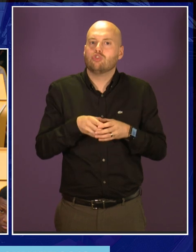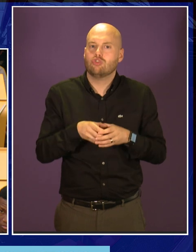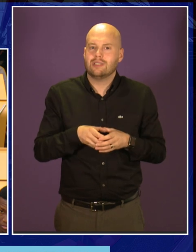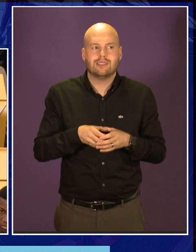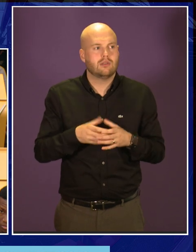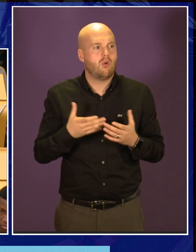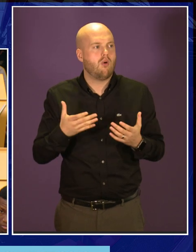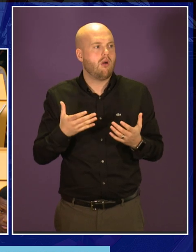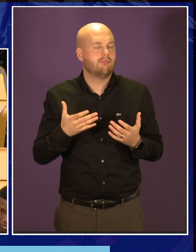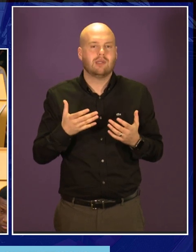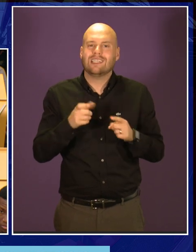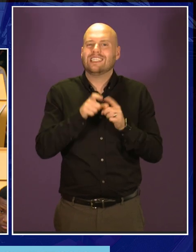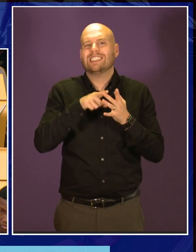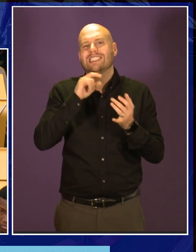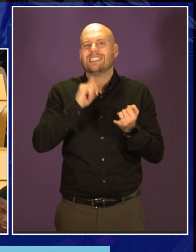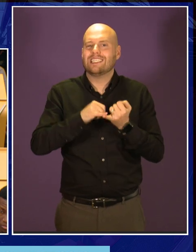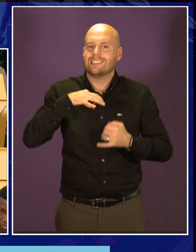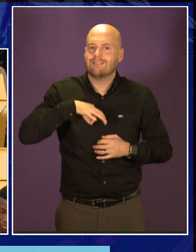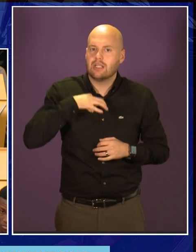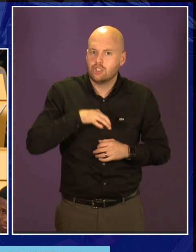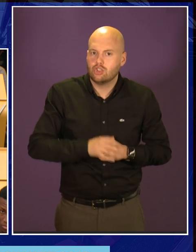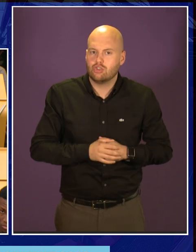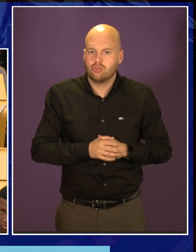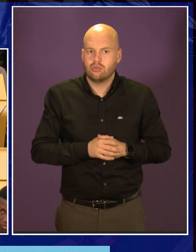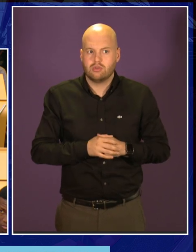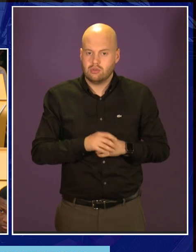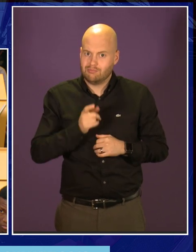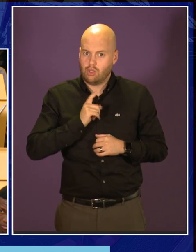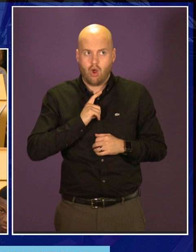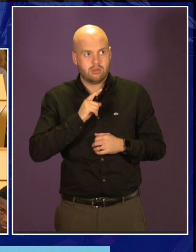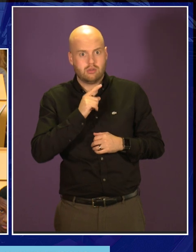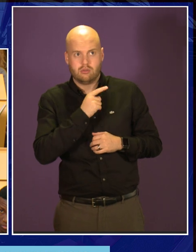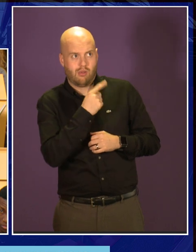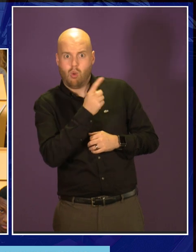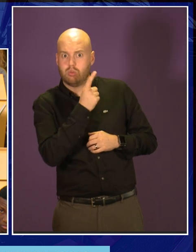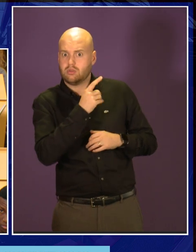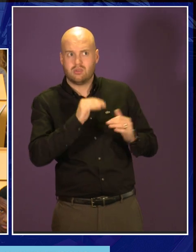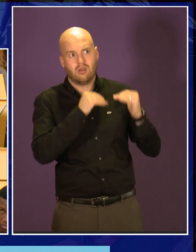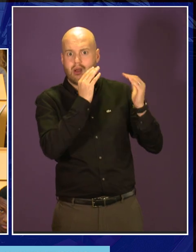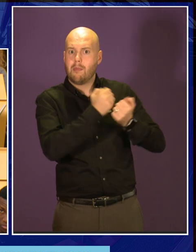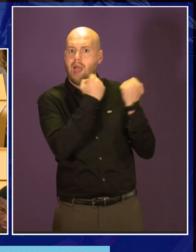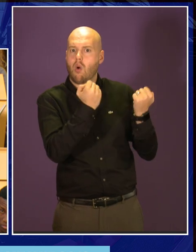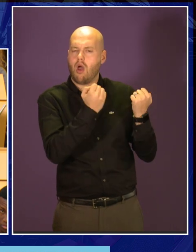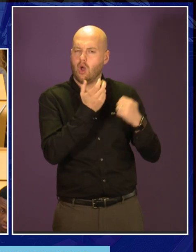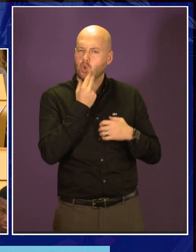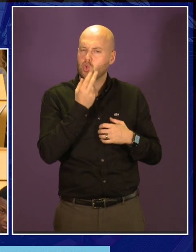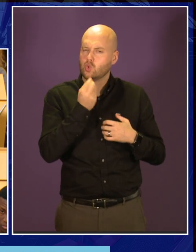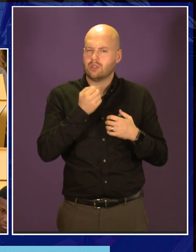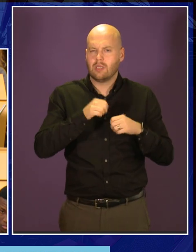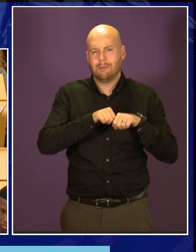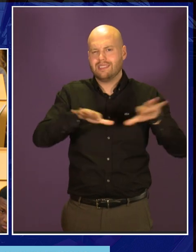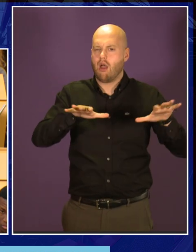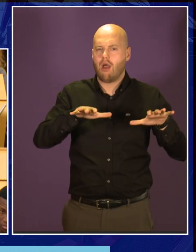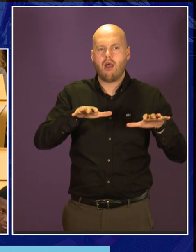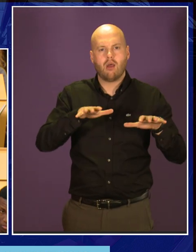disadvantage. They are at a disadvantage because those in power tend to use the media, the instrument of power, to